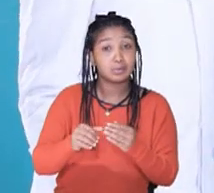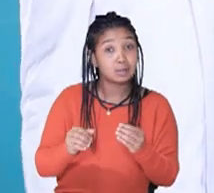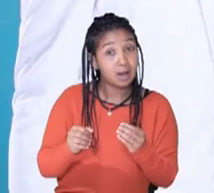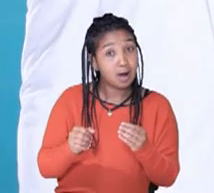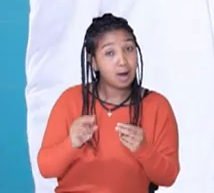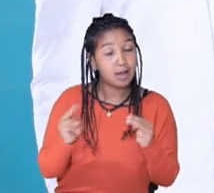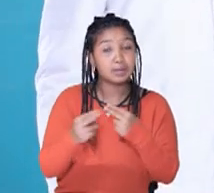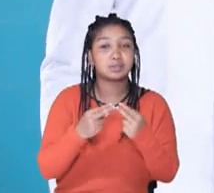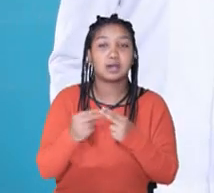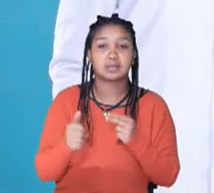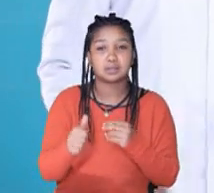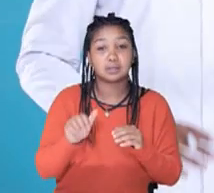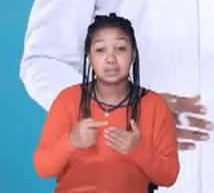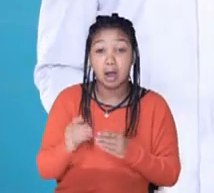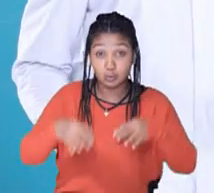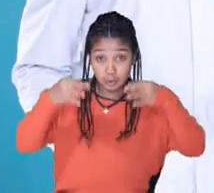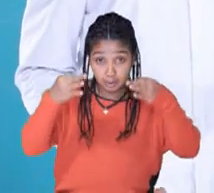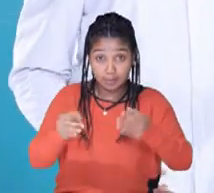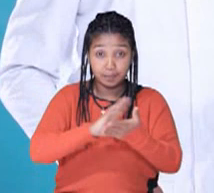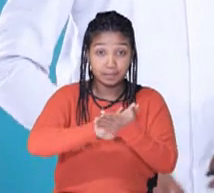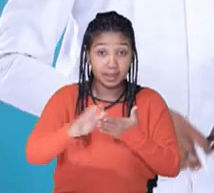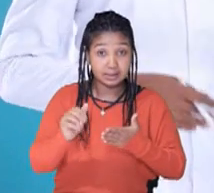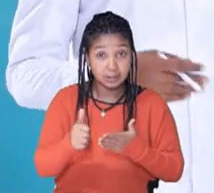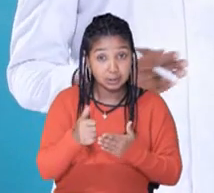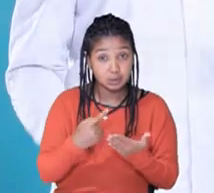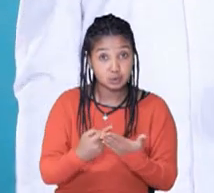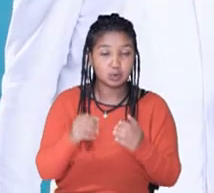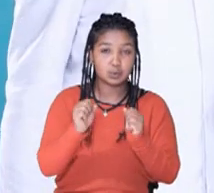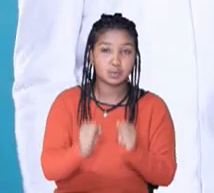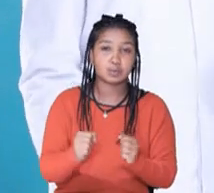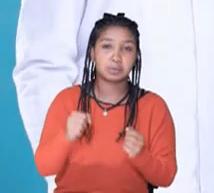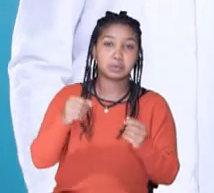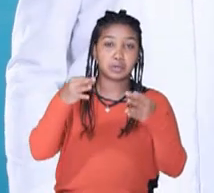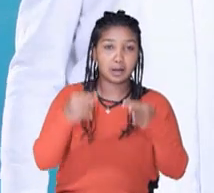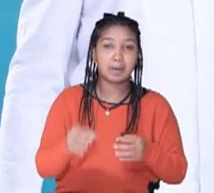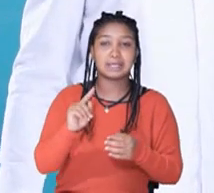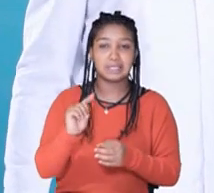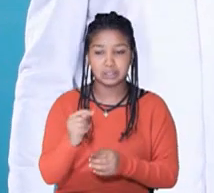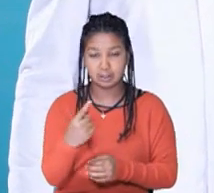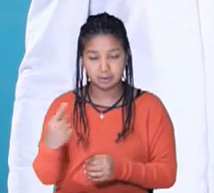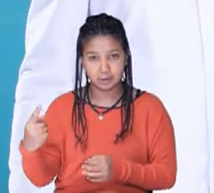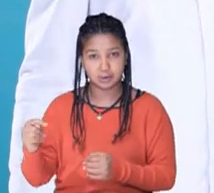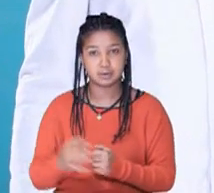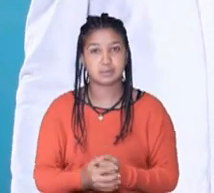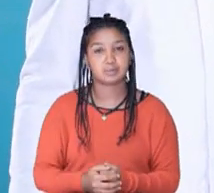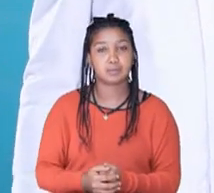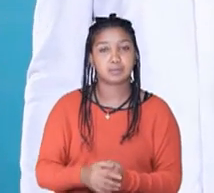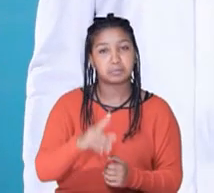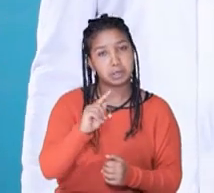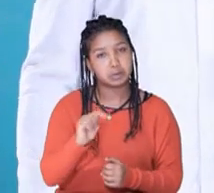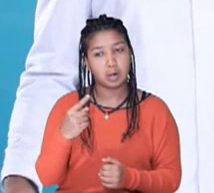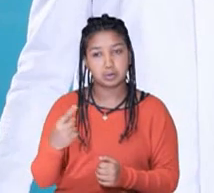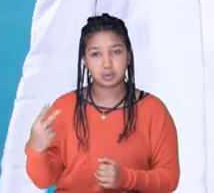acceleration a. This is how we determine the net acceleration. It's also possible to determine the tension. Each tension is possible to find tension 1,